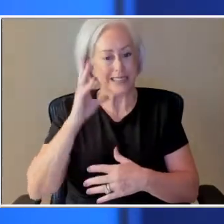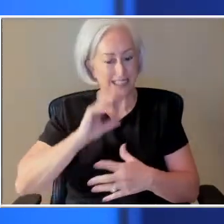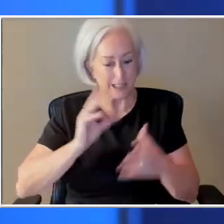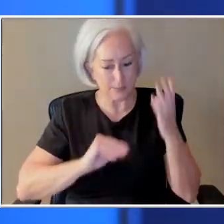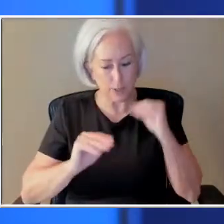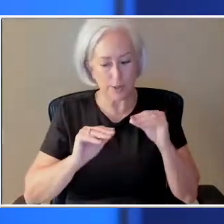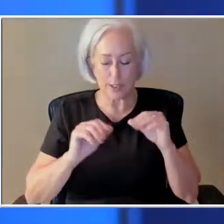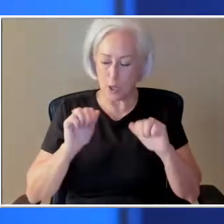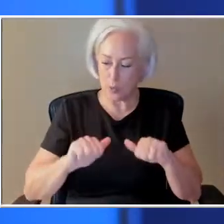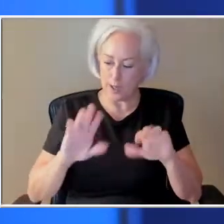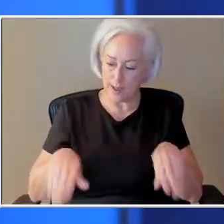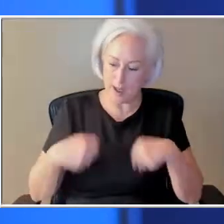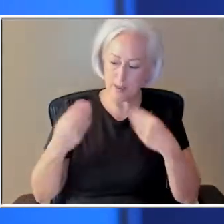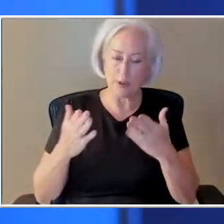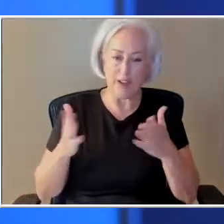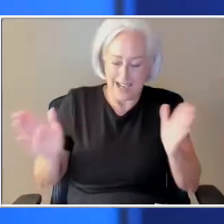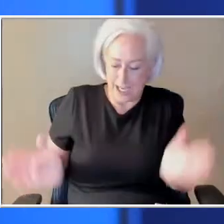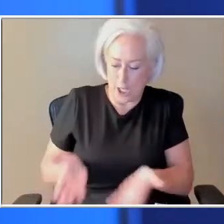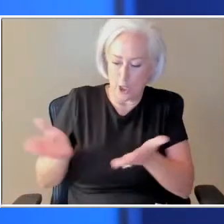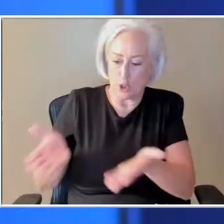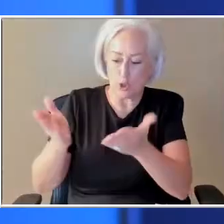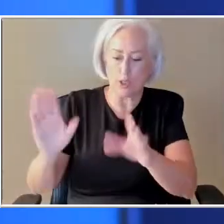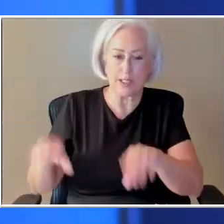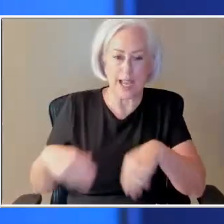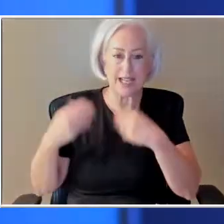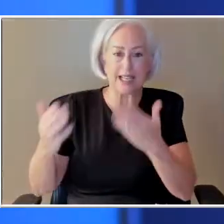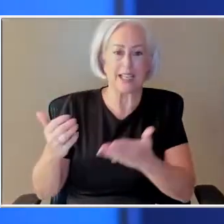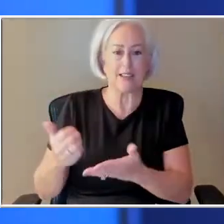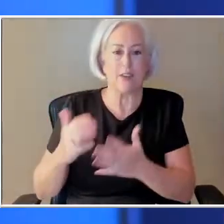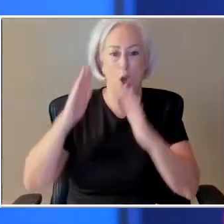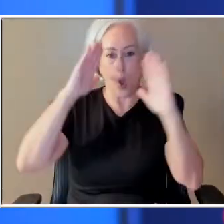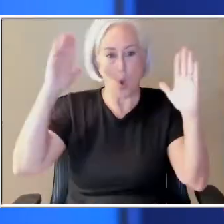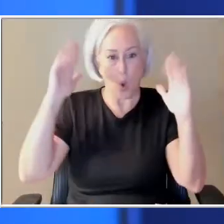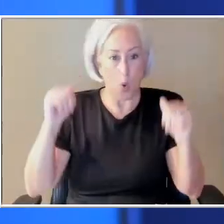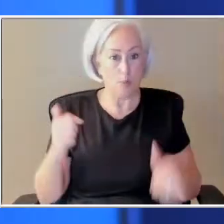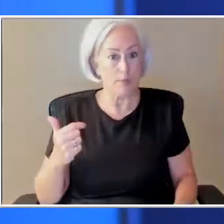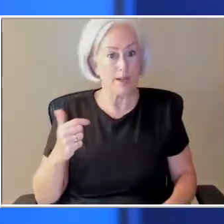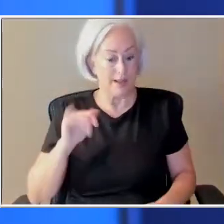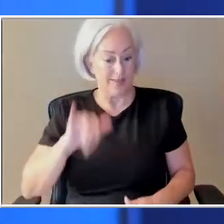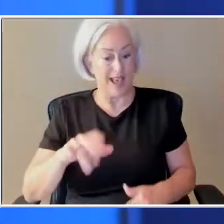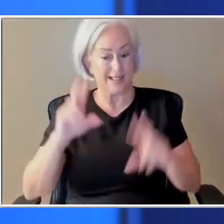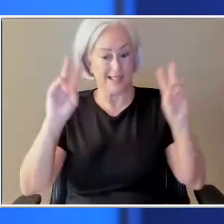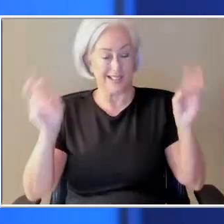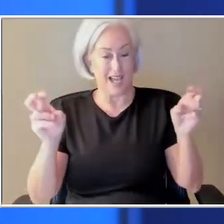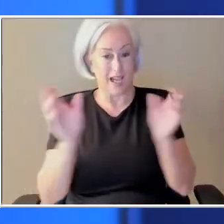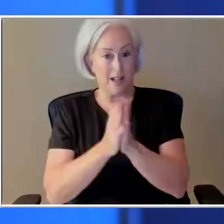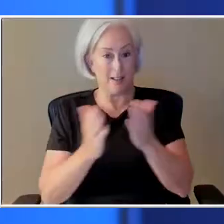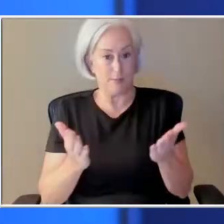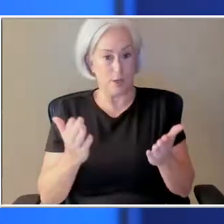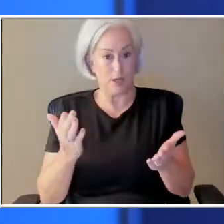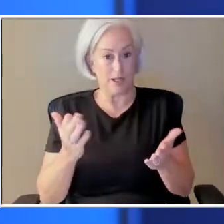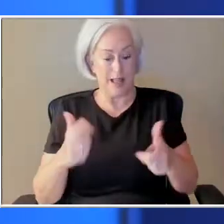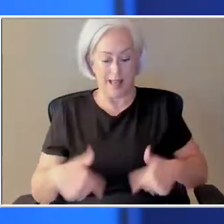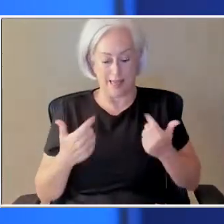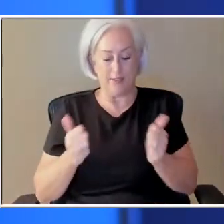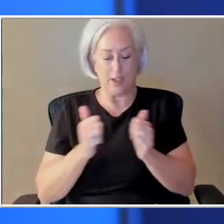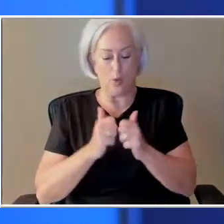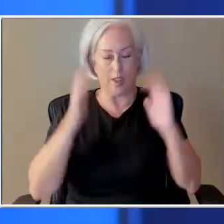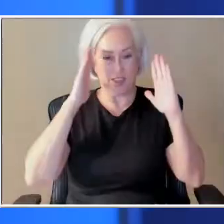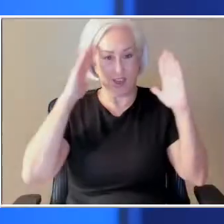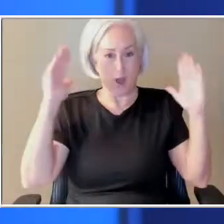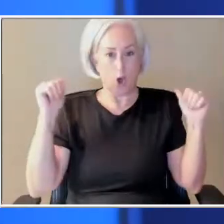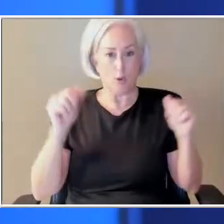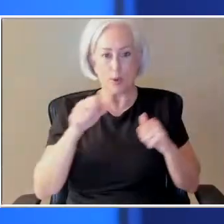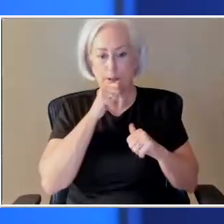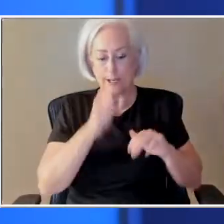You know, that's like the title of our book, you know, Living with Hope. We live that, you know, and we don't go and hide in the corner